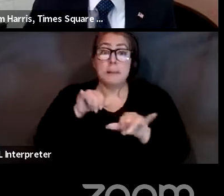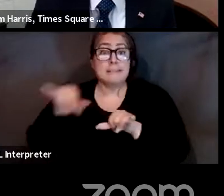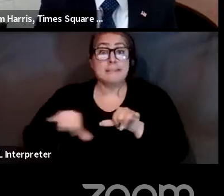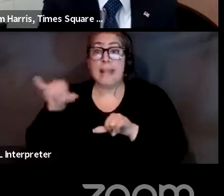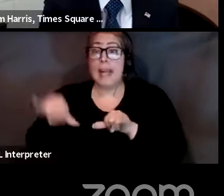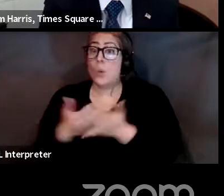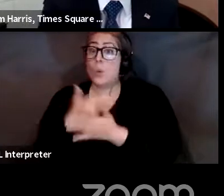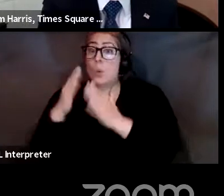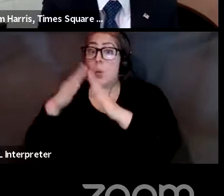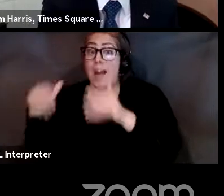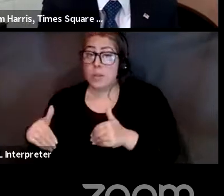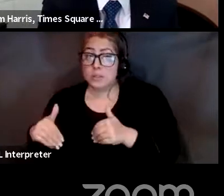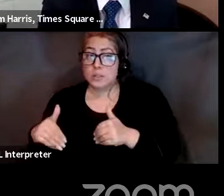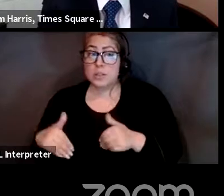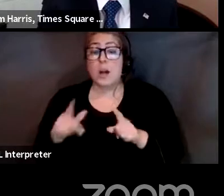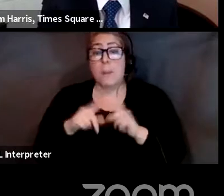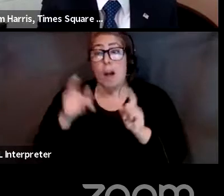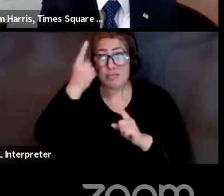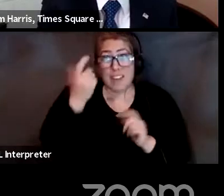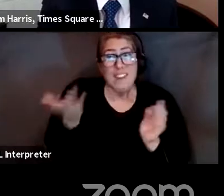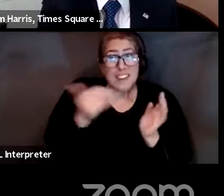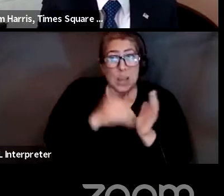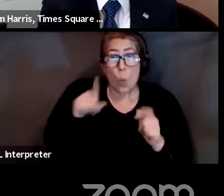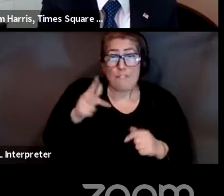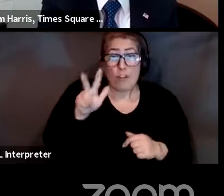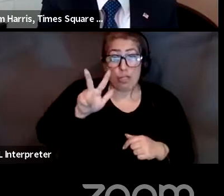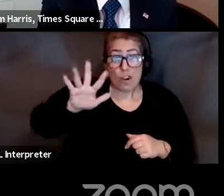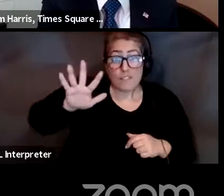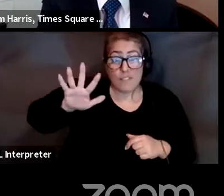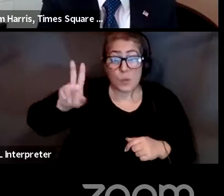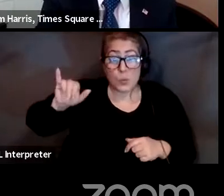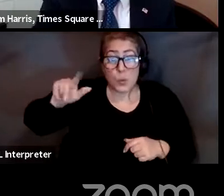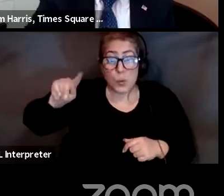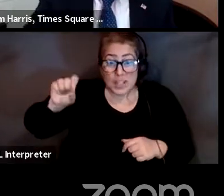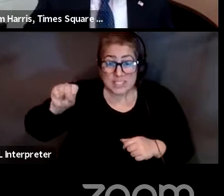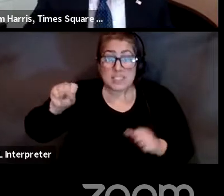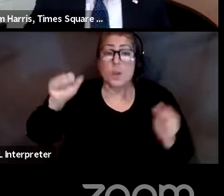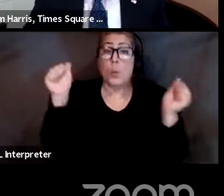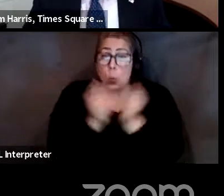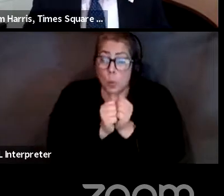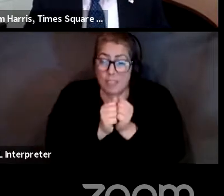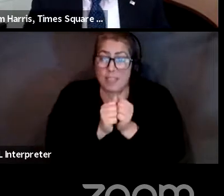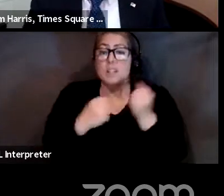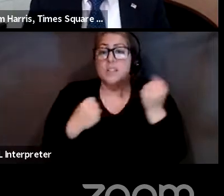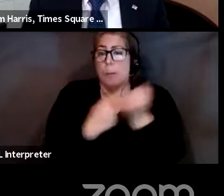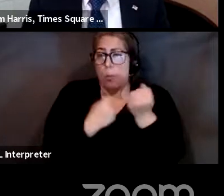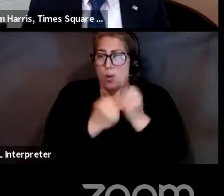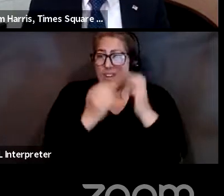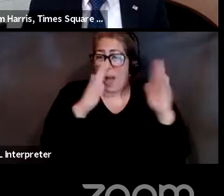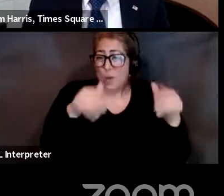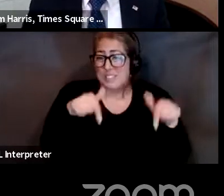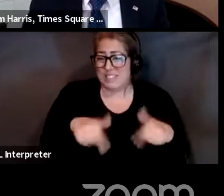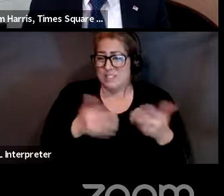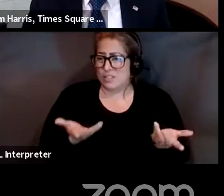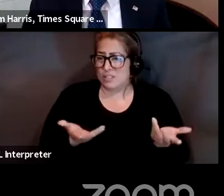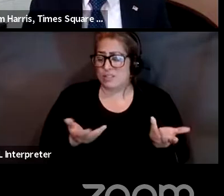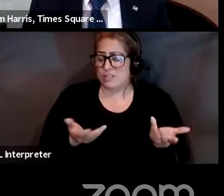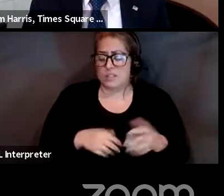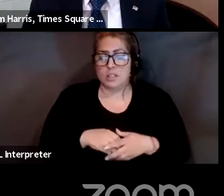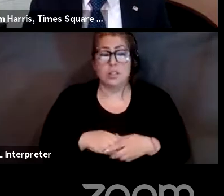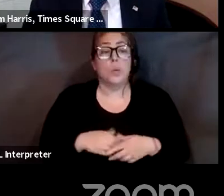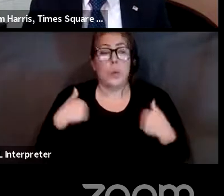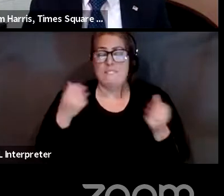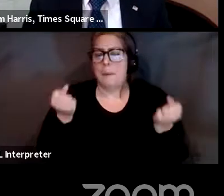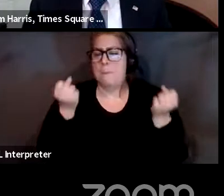there's only 35,000 units of supportive housing in New York, about 50,000 in New York State. There are many, many,